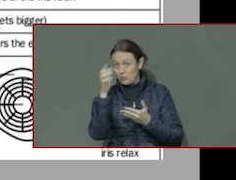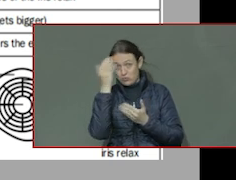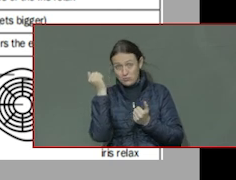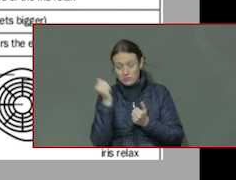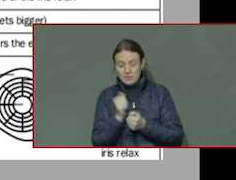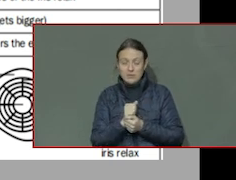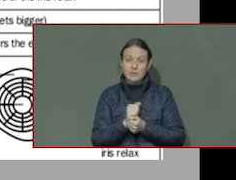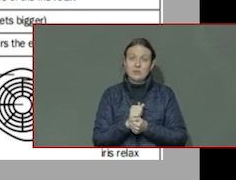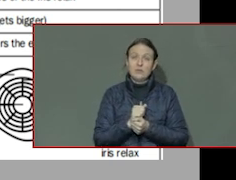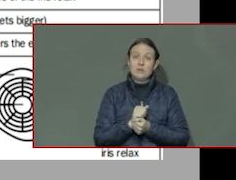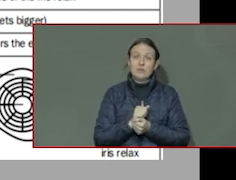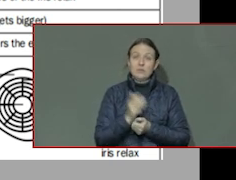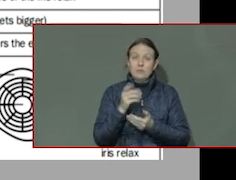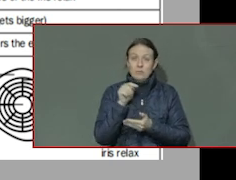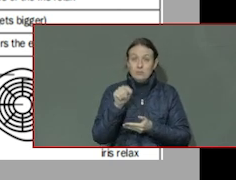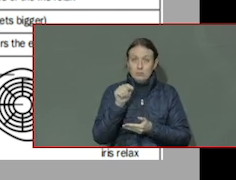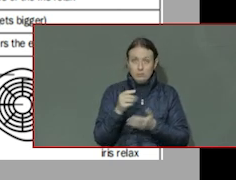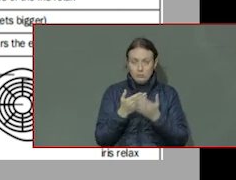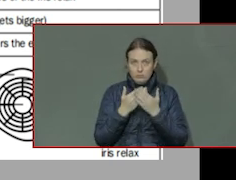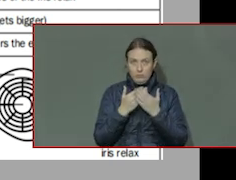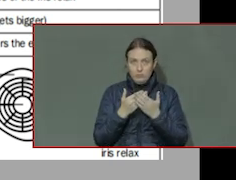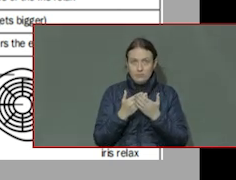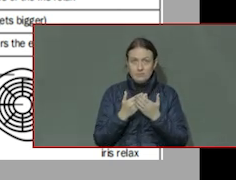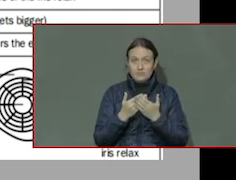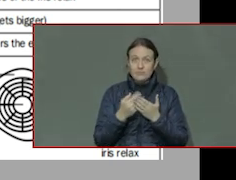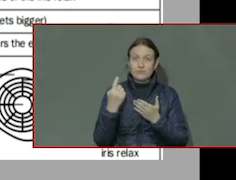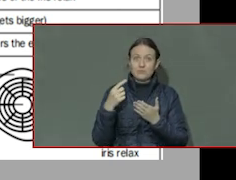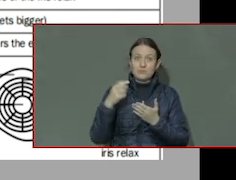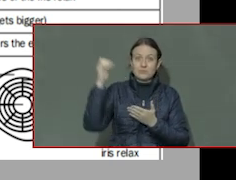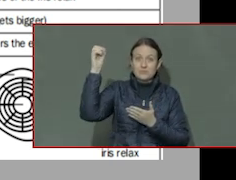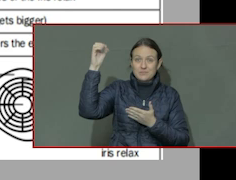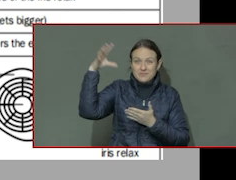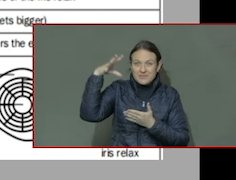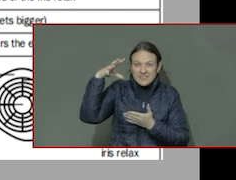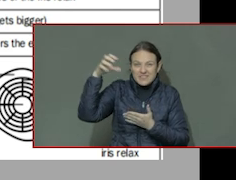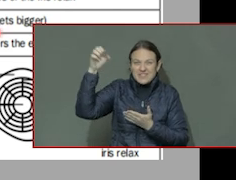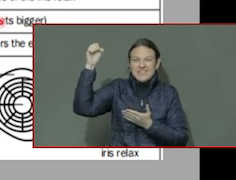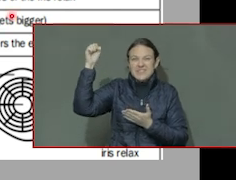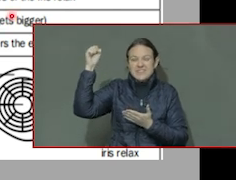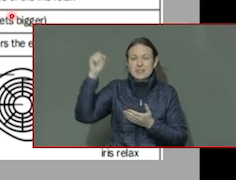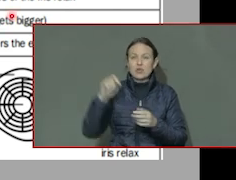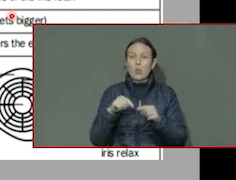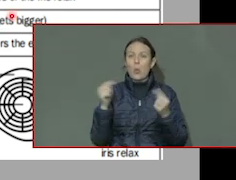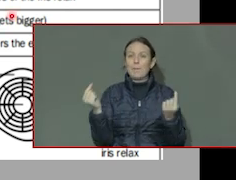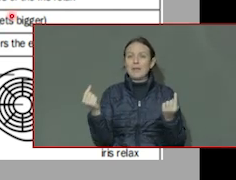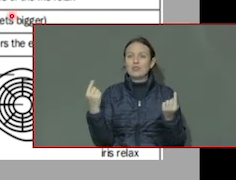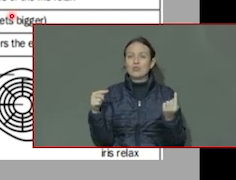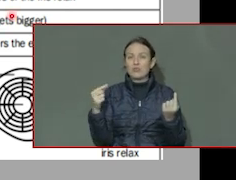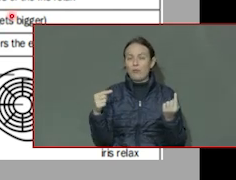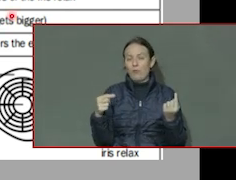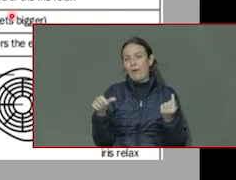then, of course, if you have studied this one, you will just use the opposite of it if you want it for dim